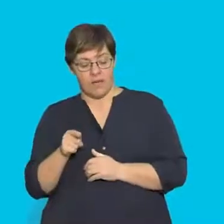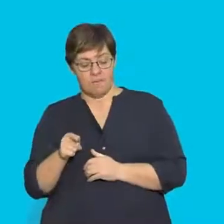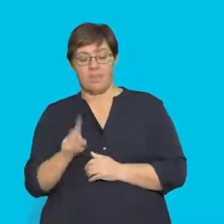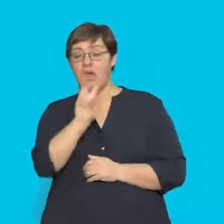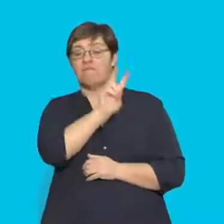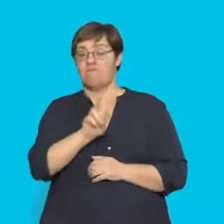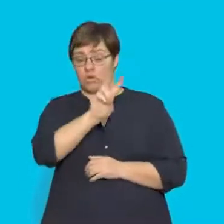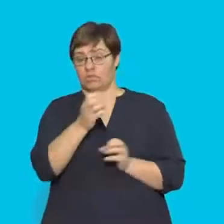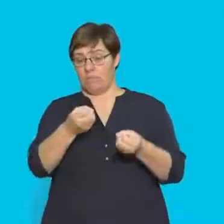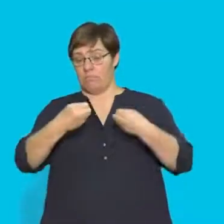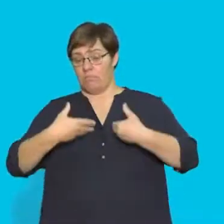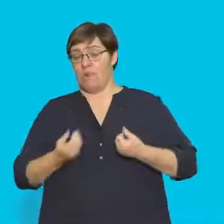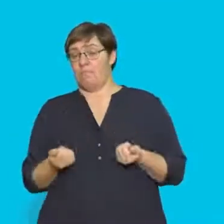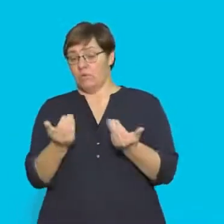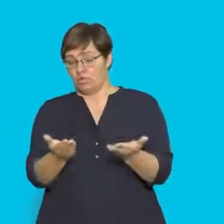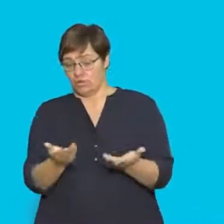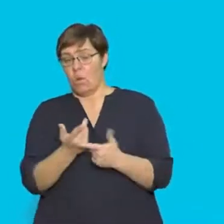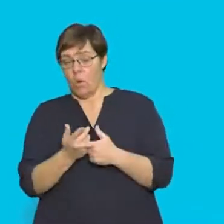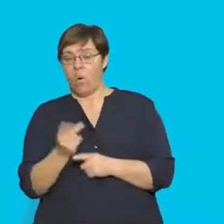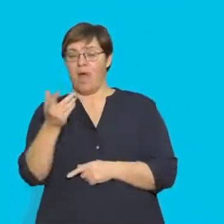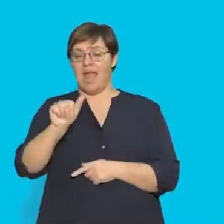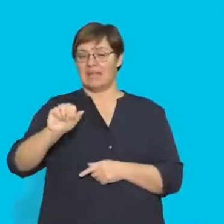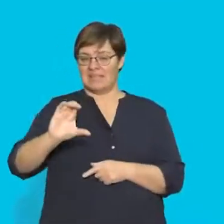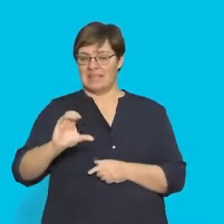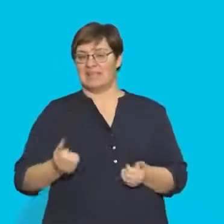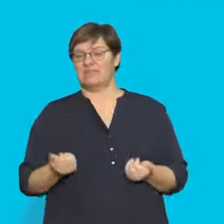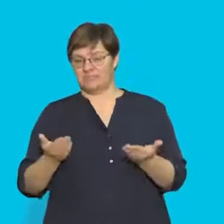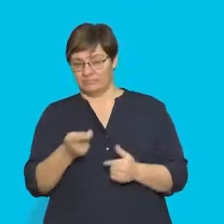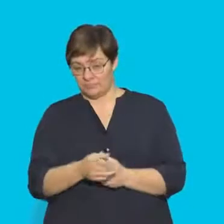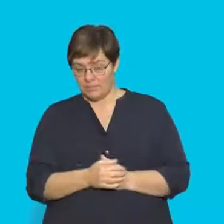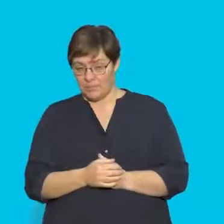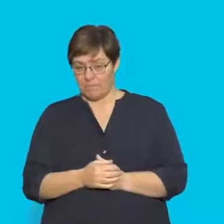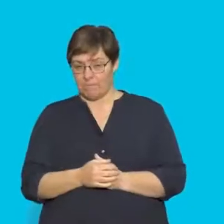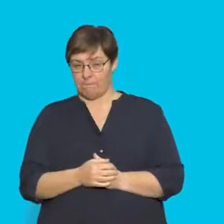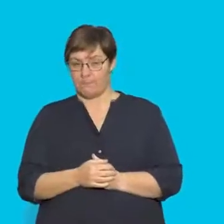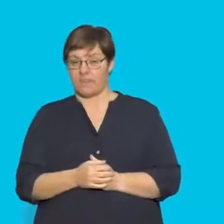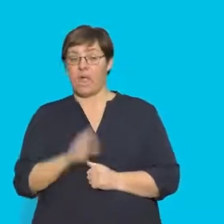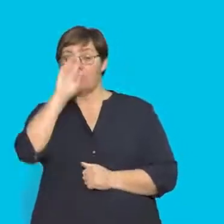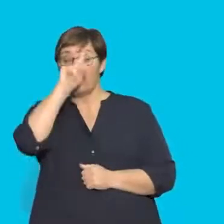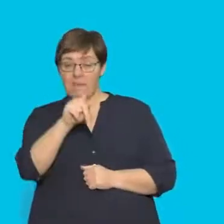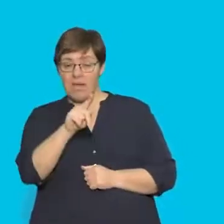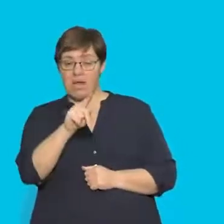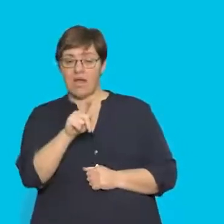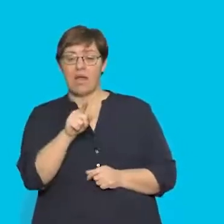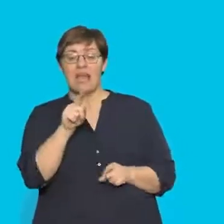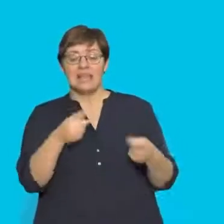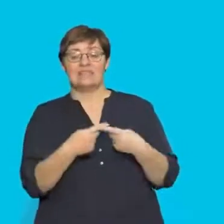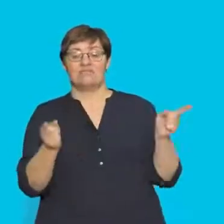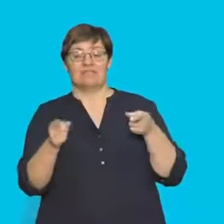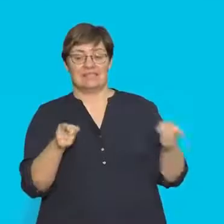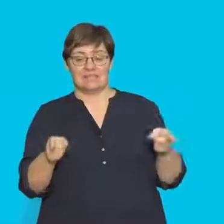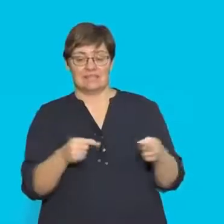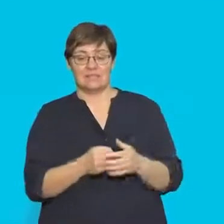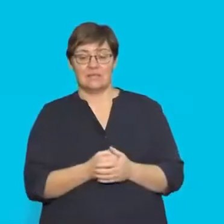voltage that is produced for alternating current. So please remember the difference between these and make